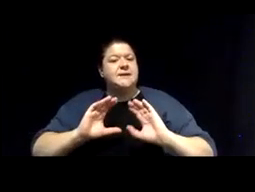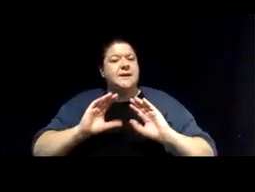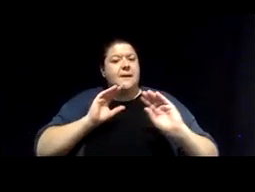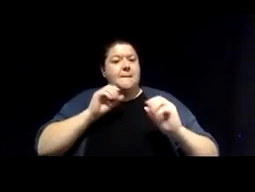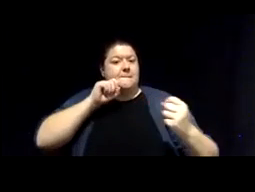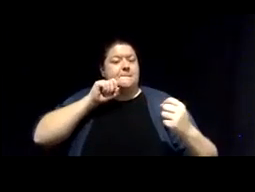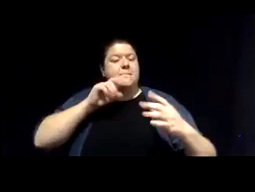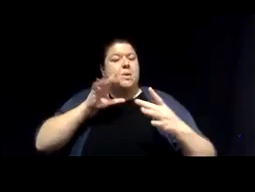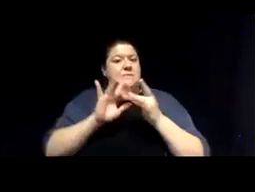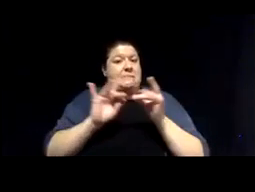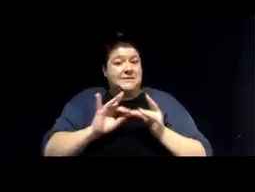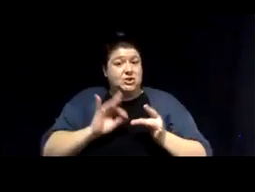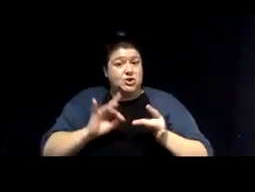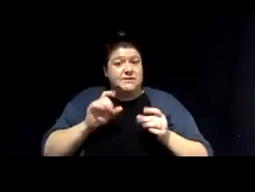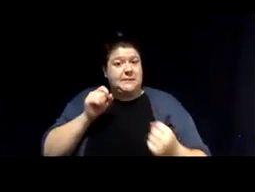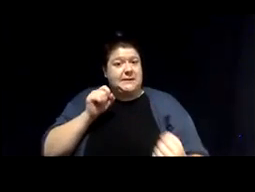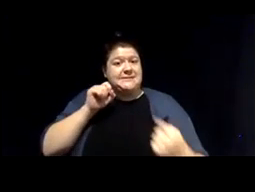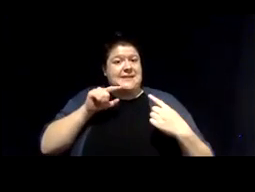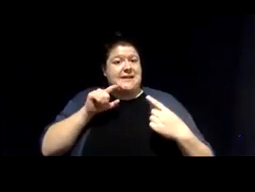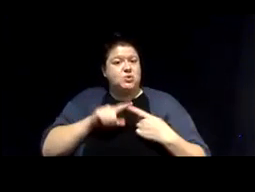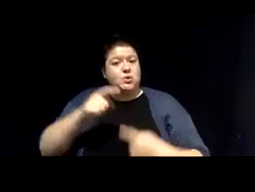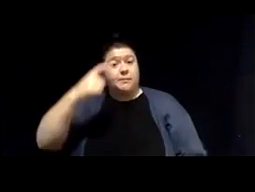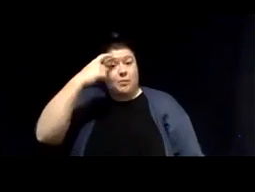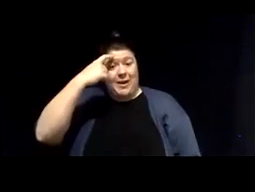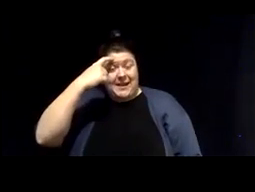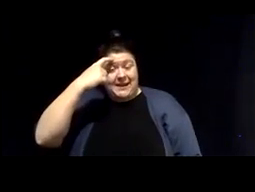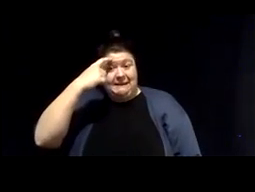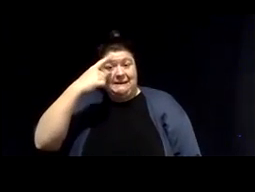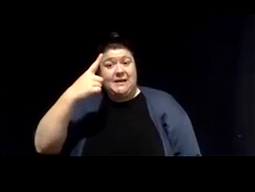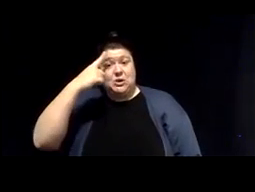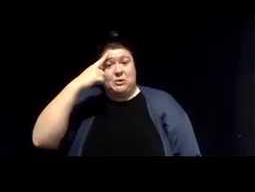messages that are being sent to your brain that then your brain